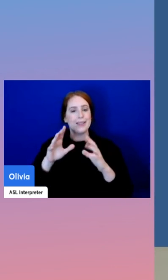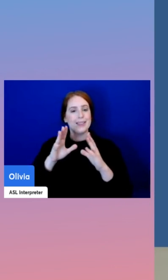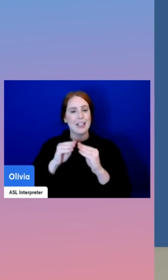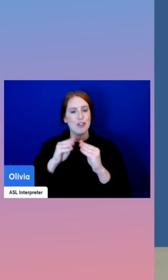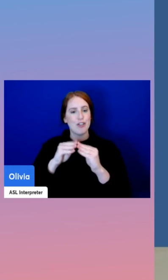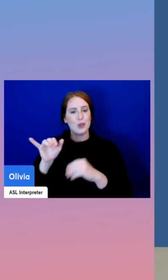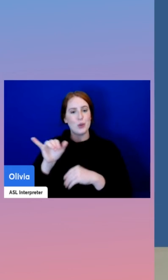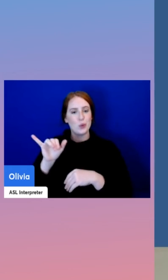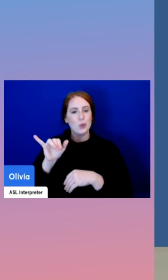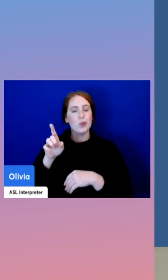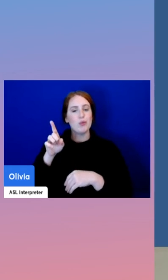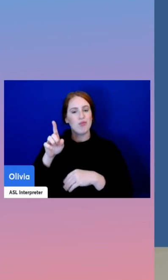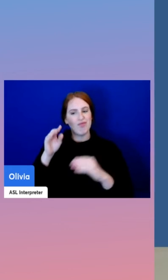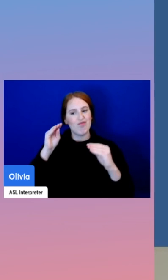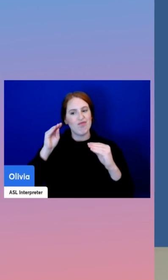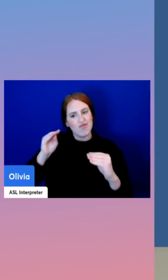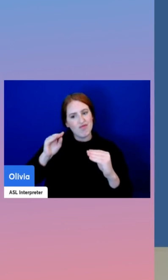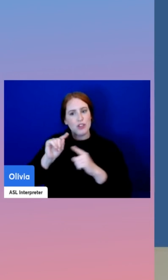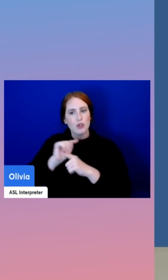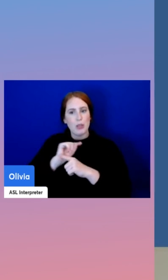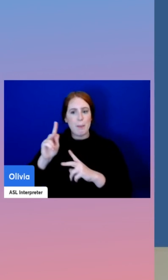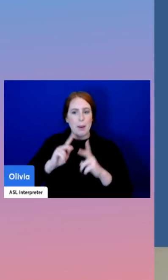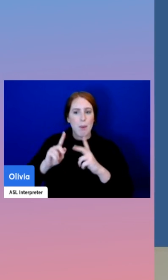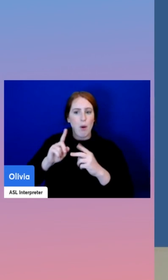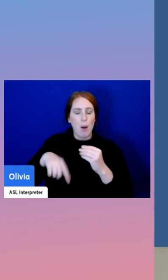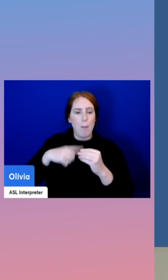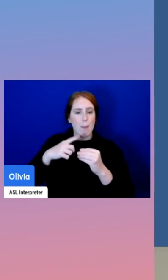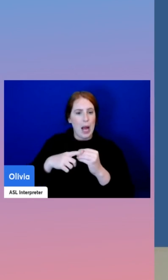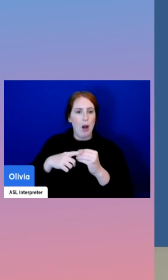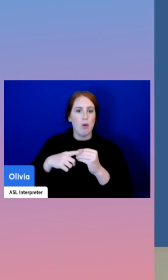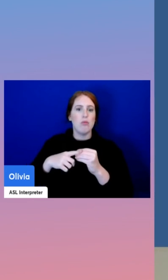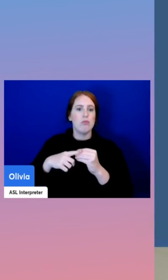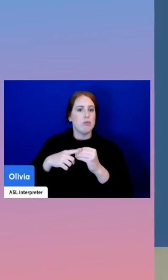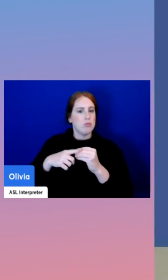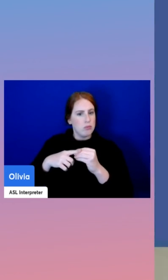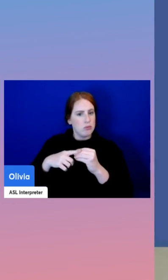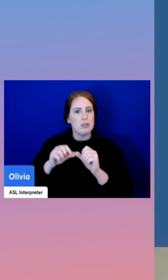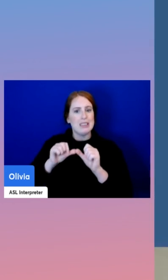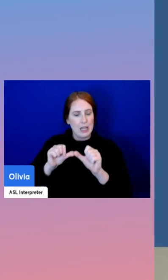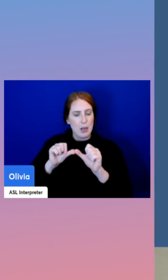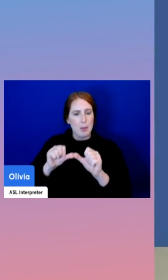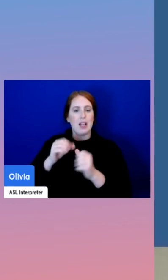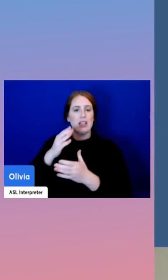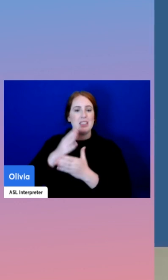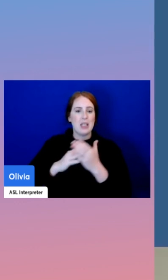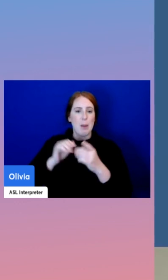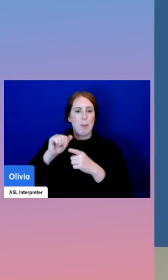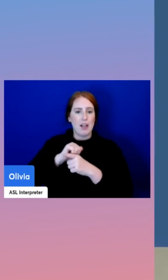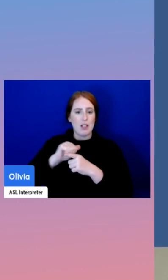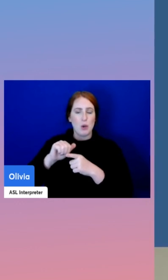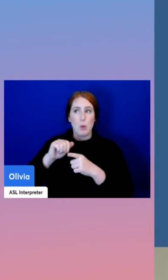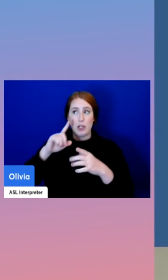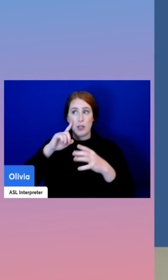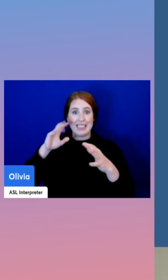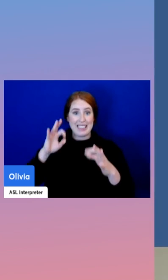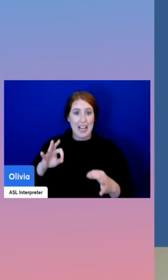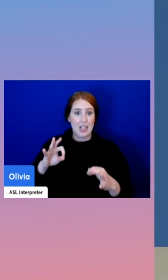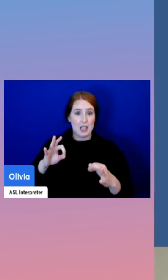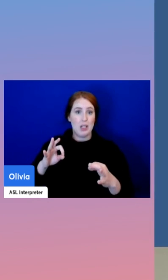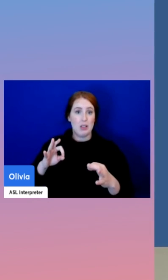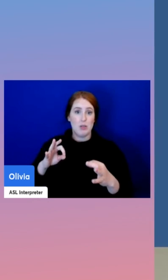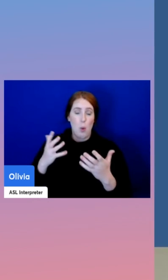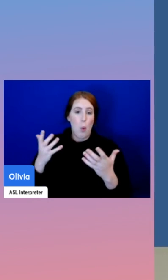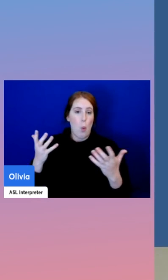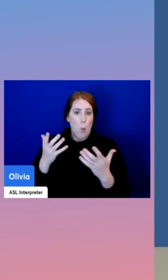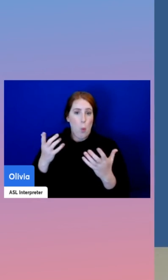on sustainability and sound practices when deciding what to architect for your organization.